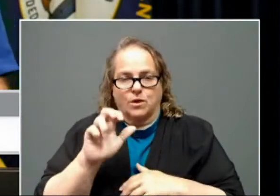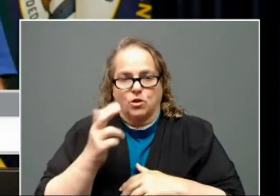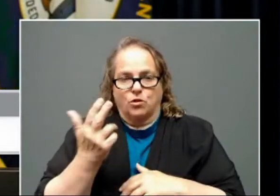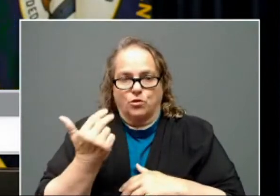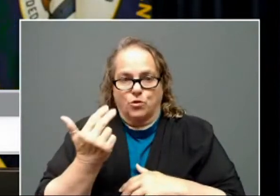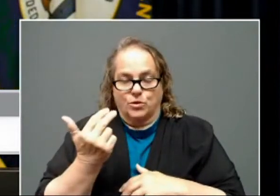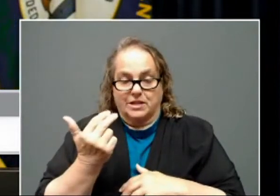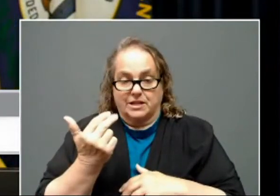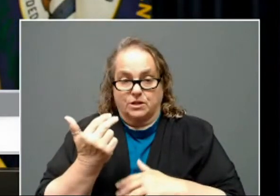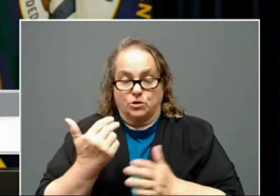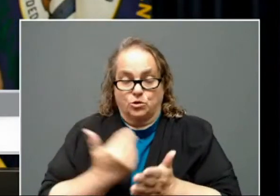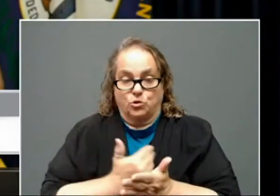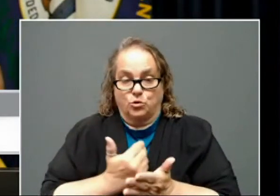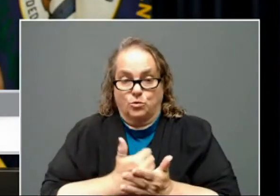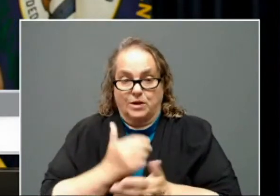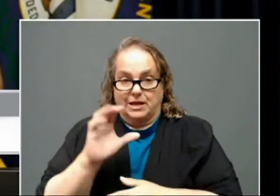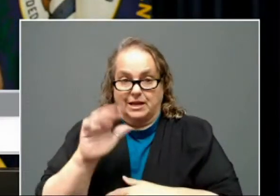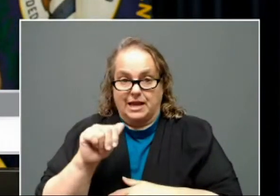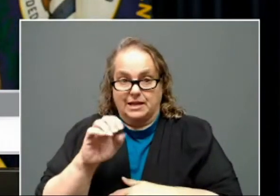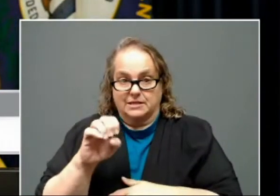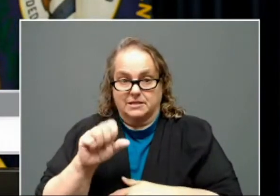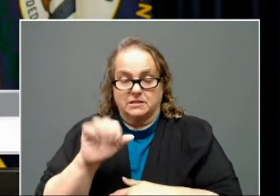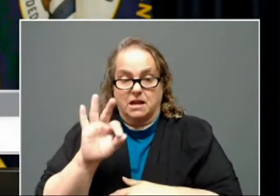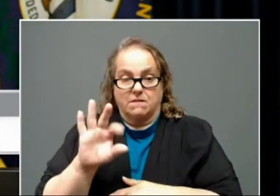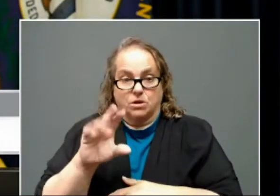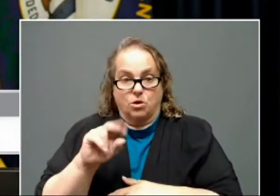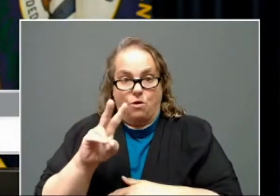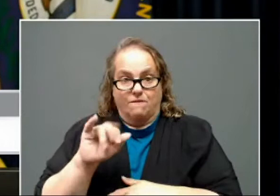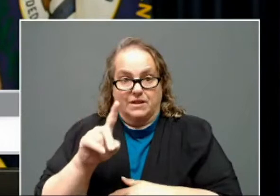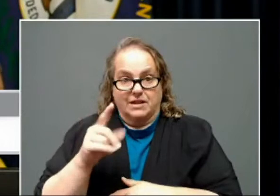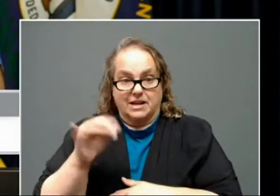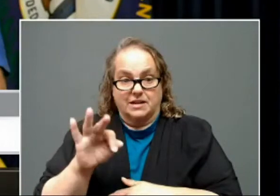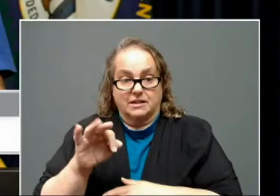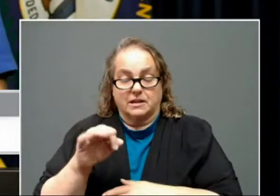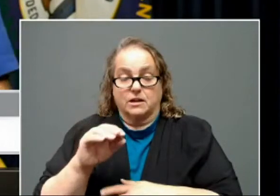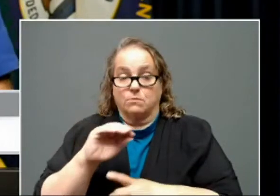new cases of COVID-19. Positivity rate,